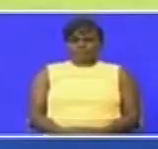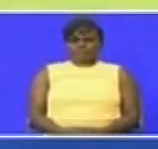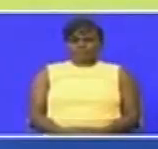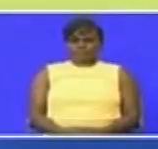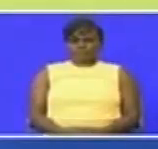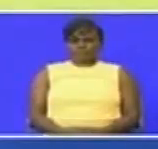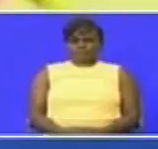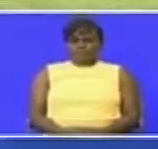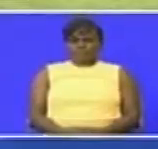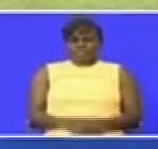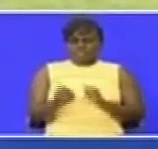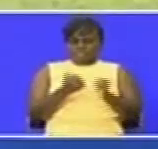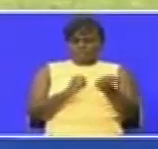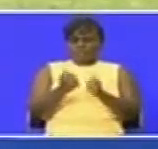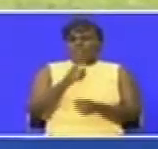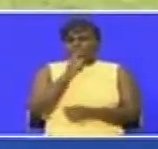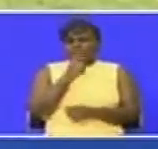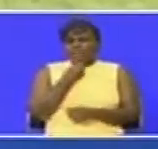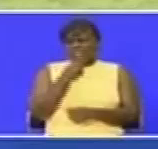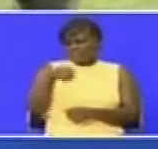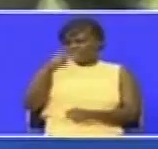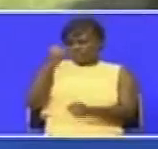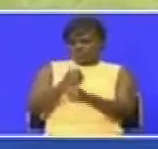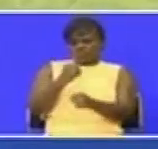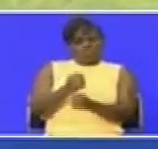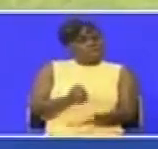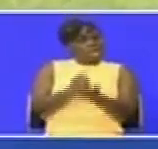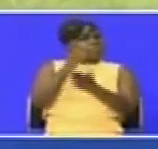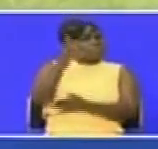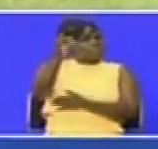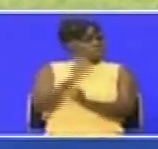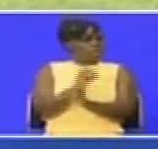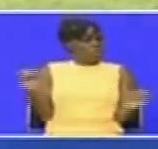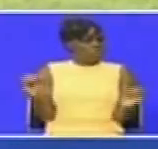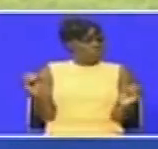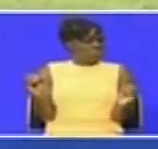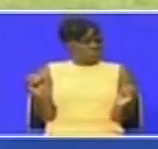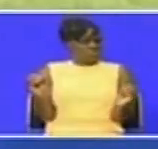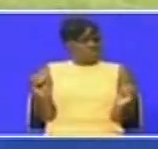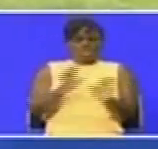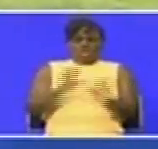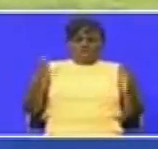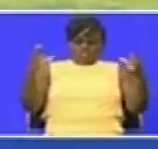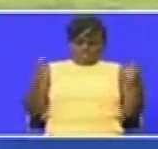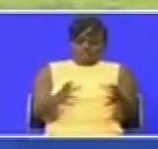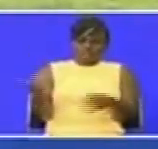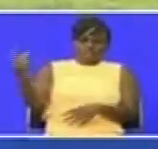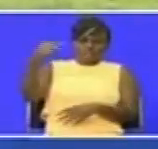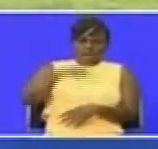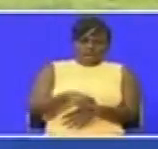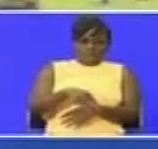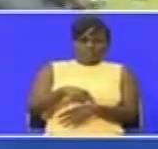Yeah, they should be sportsmen. What they are doing will not help them in the future. Na hakuna timu ambayo imekuja hapa